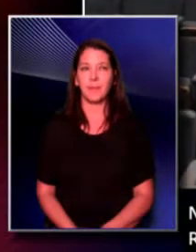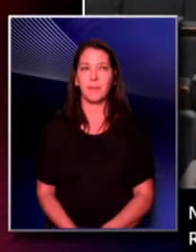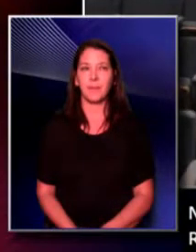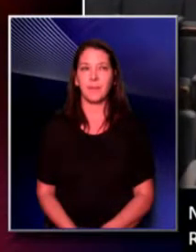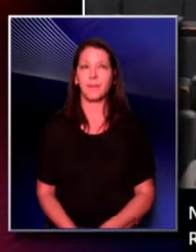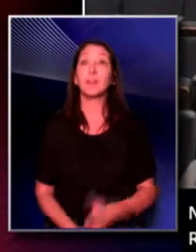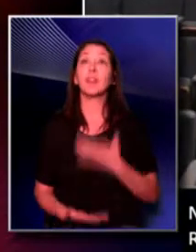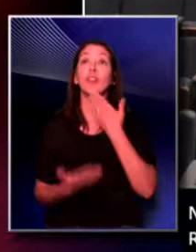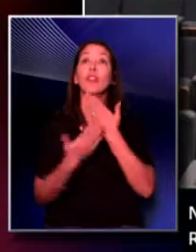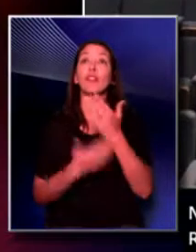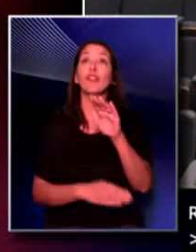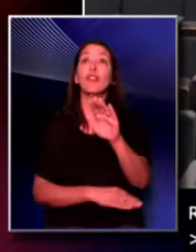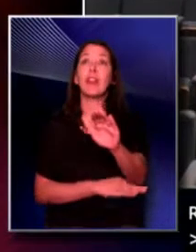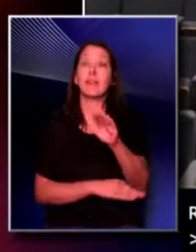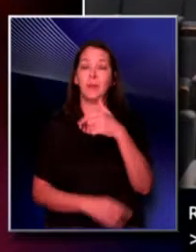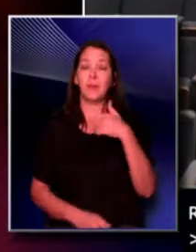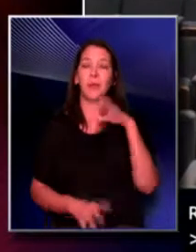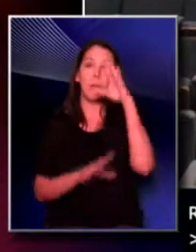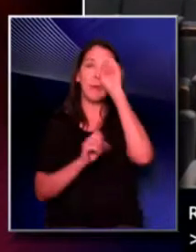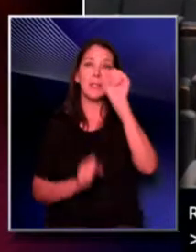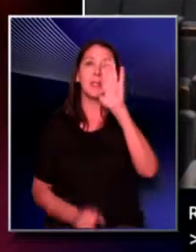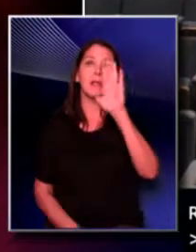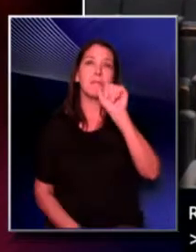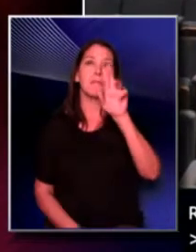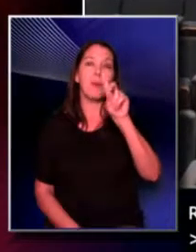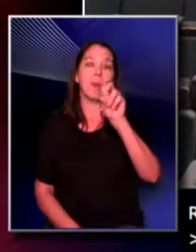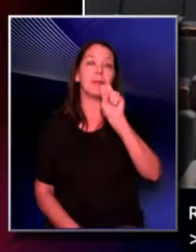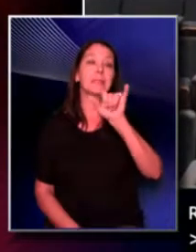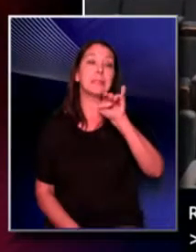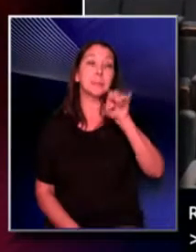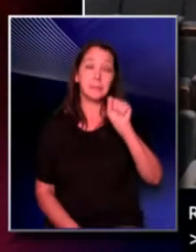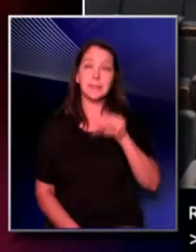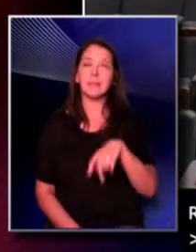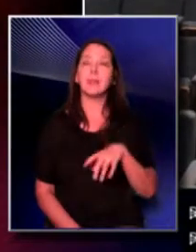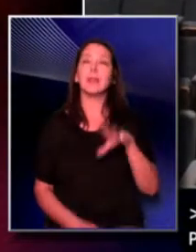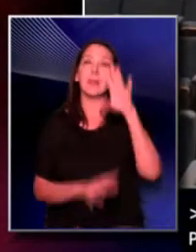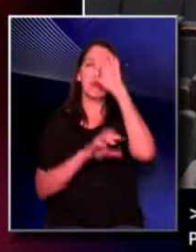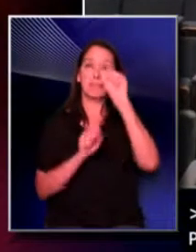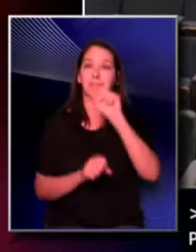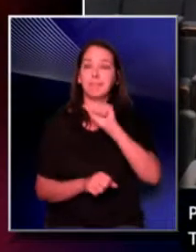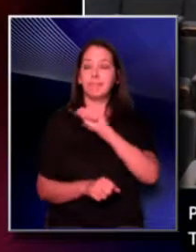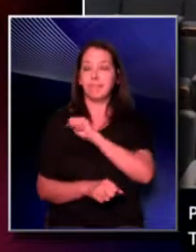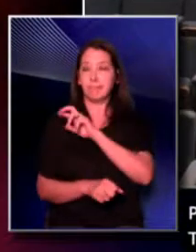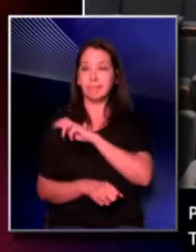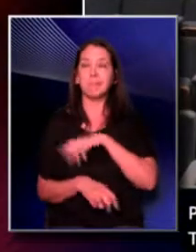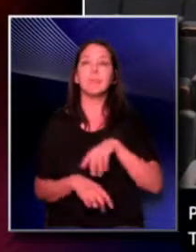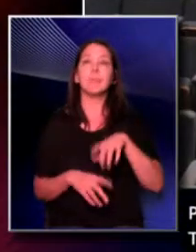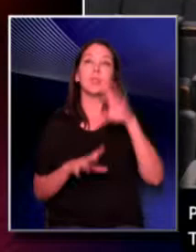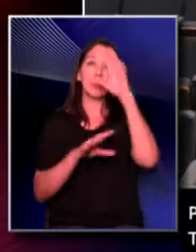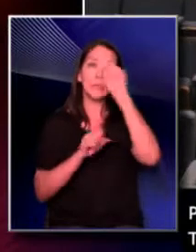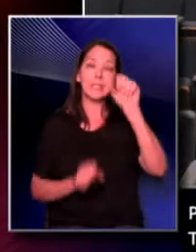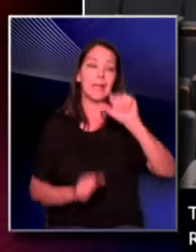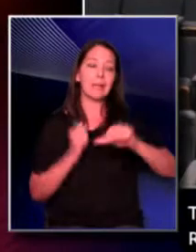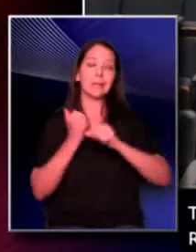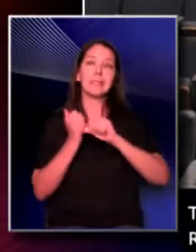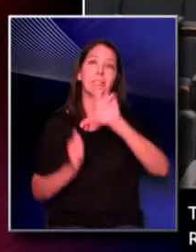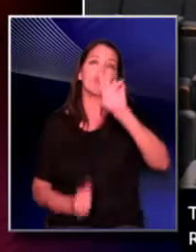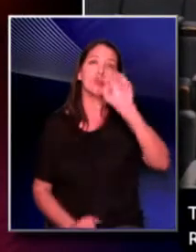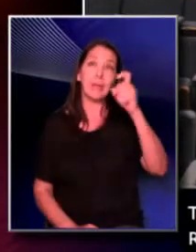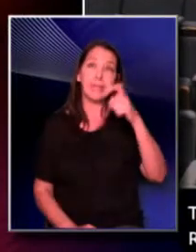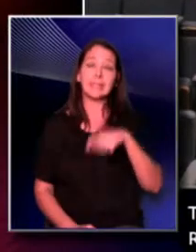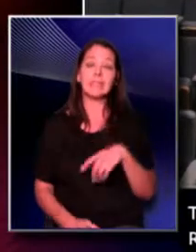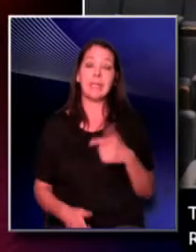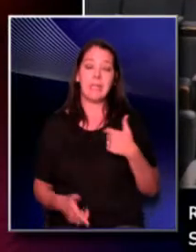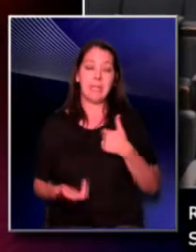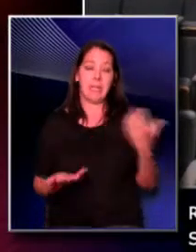All right. Good afternoon, Board President Sims, members of the board, Superintendent Reichman, and Assistant Superintendent Rex. I